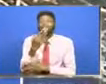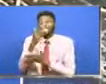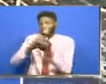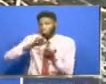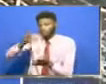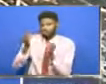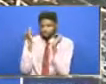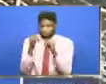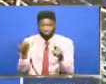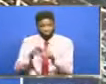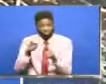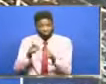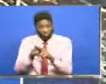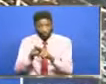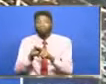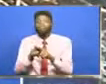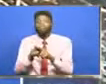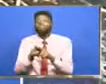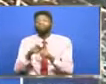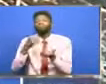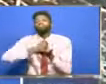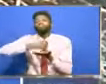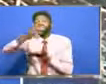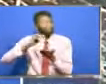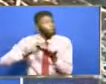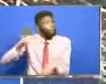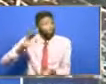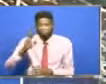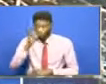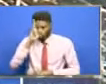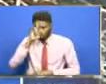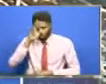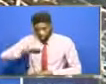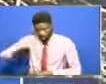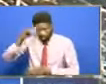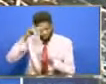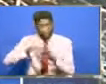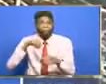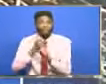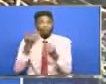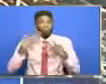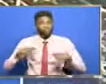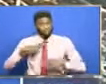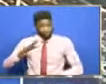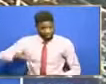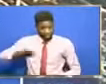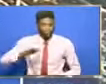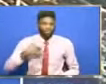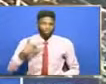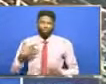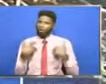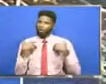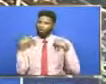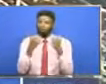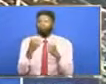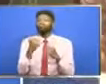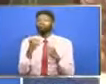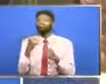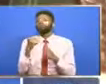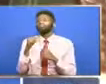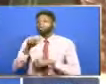a deployment of more security forces in the area has boosted the confidence of residents in their local administration.